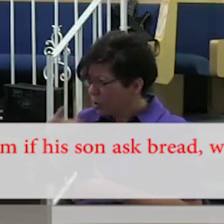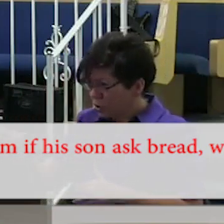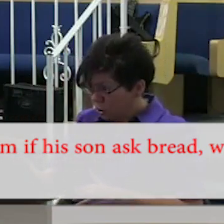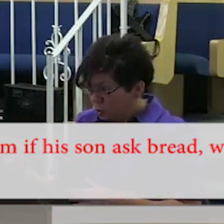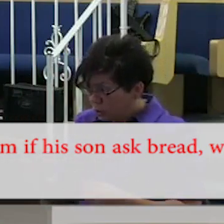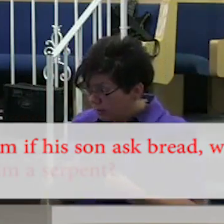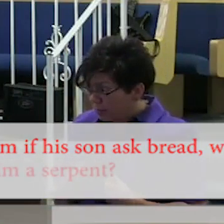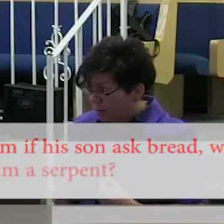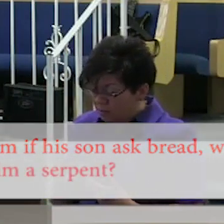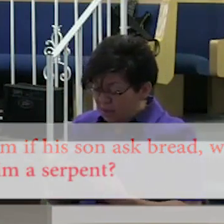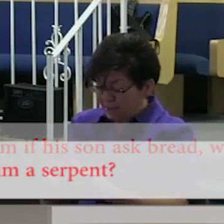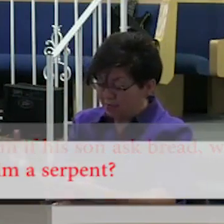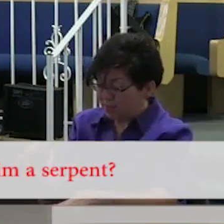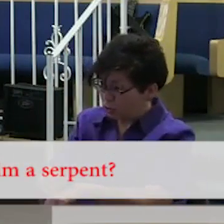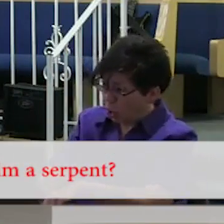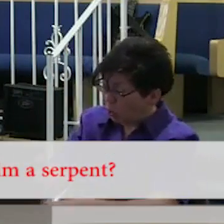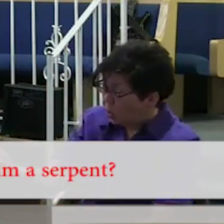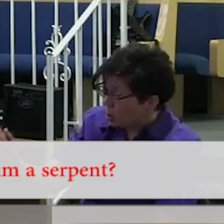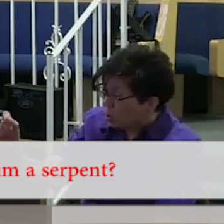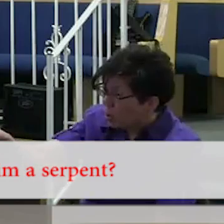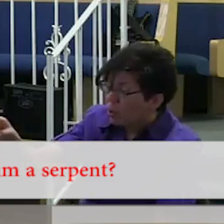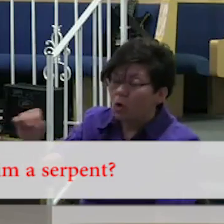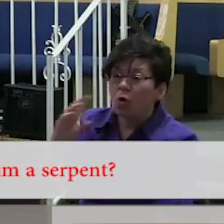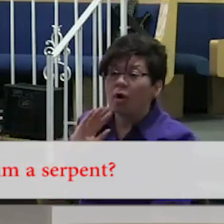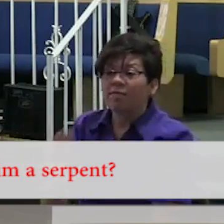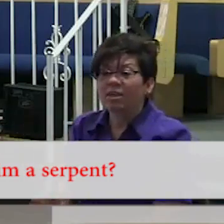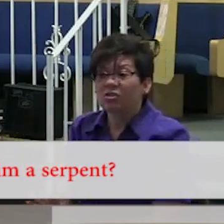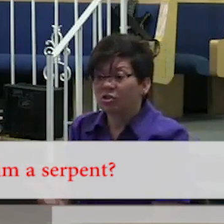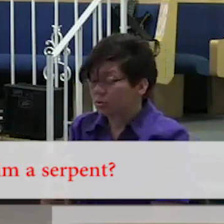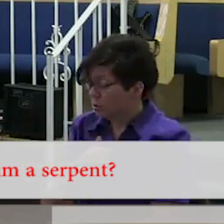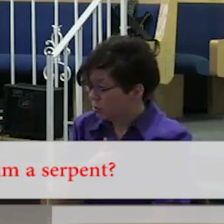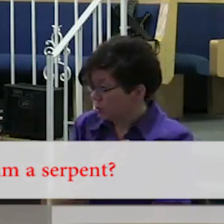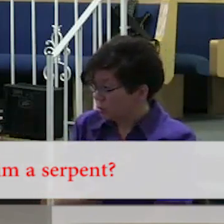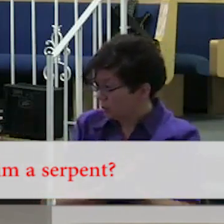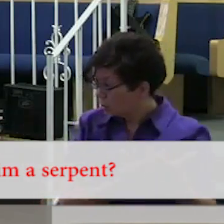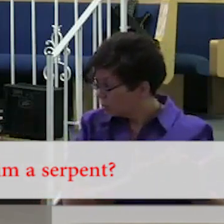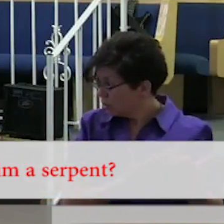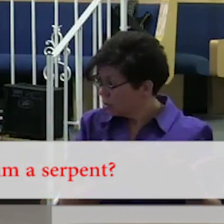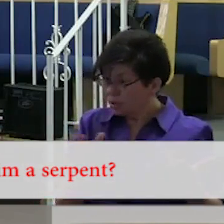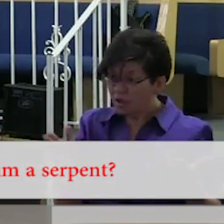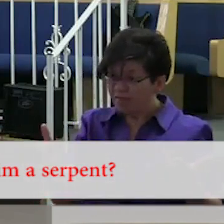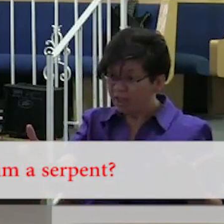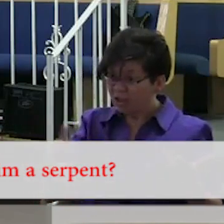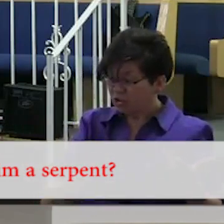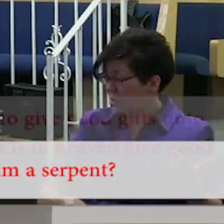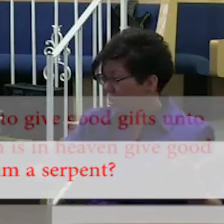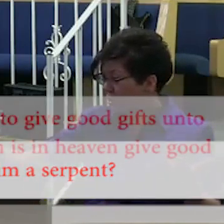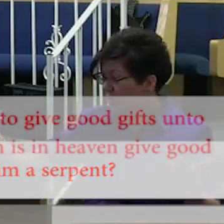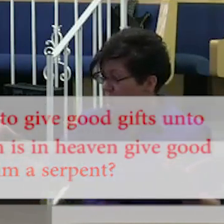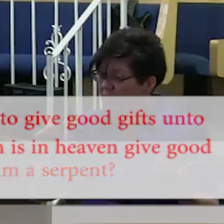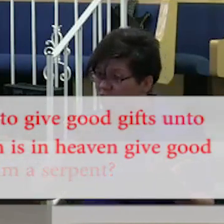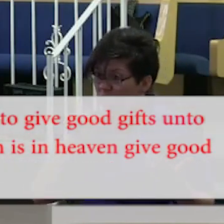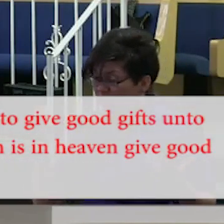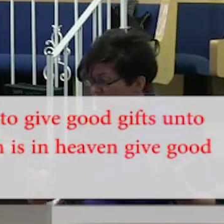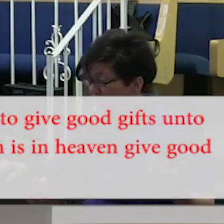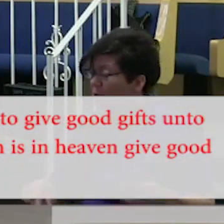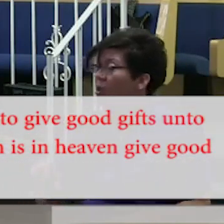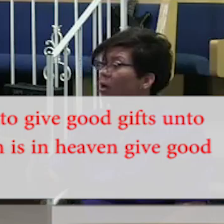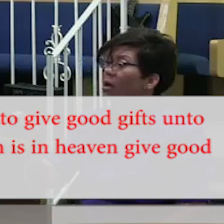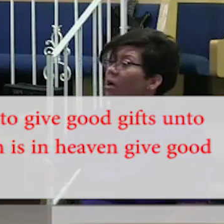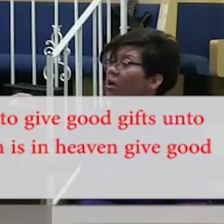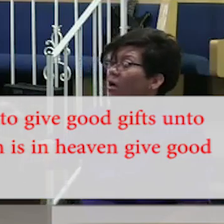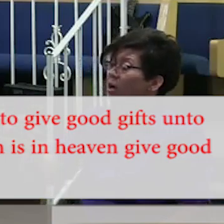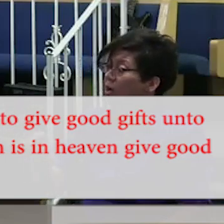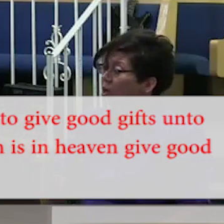him a stone? Or if he ask a fish, will he for a fish give him a serpent? If ye